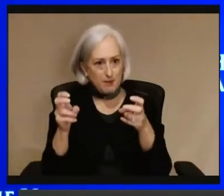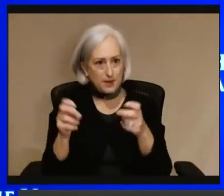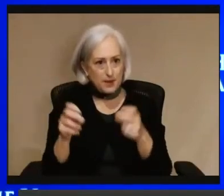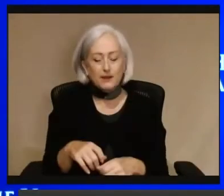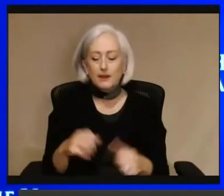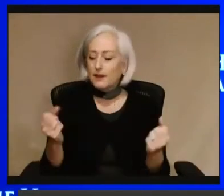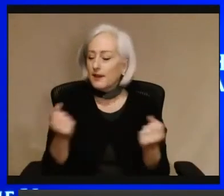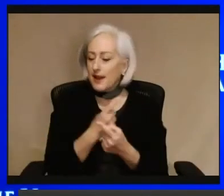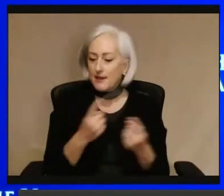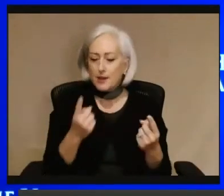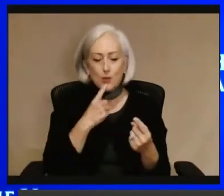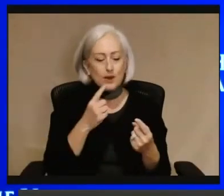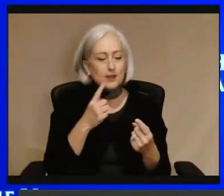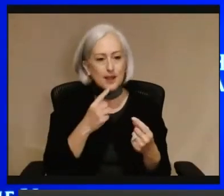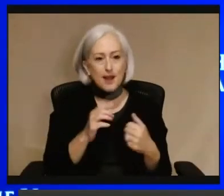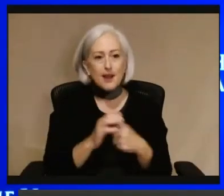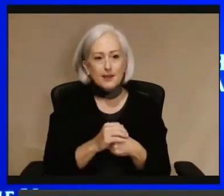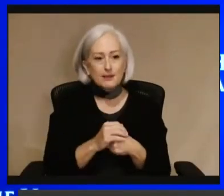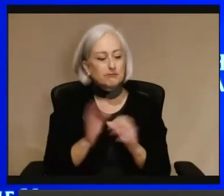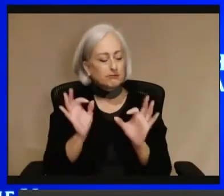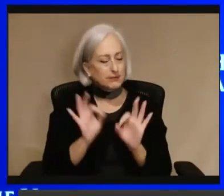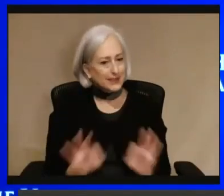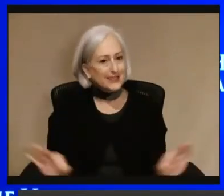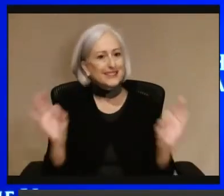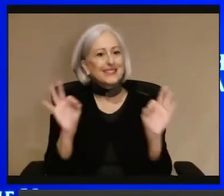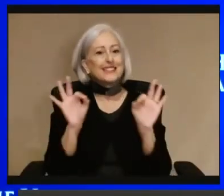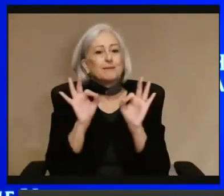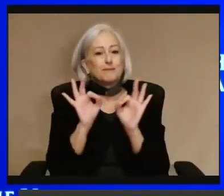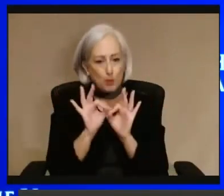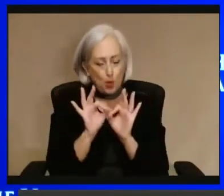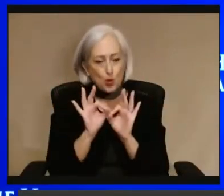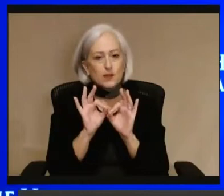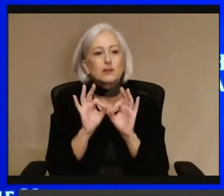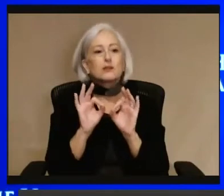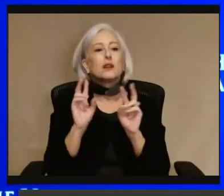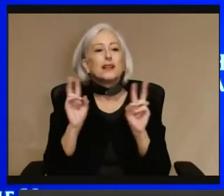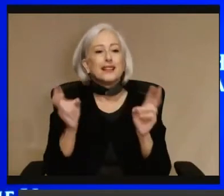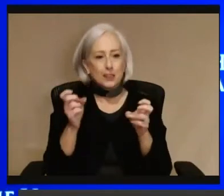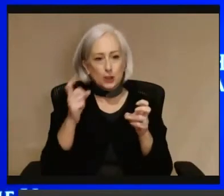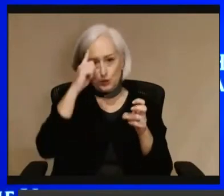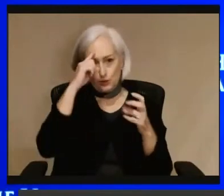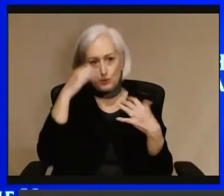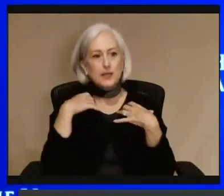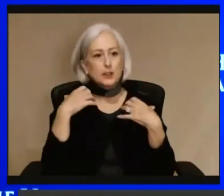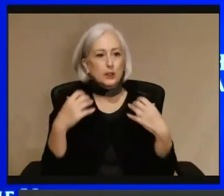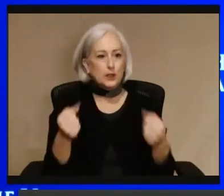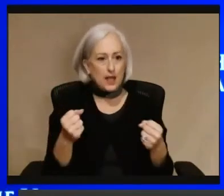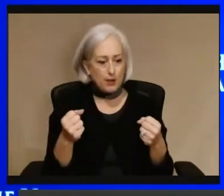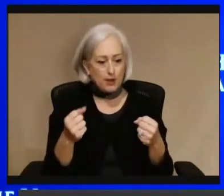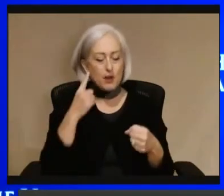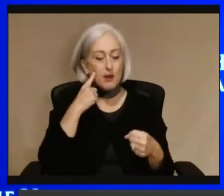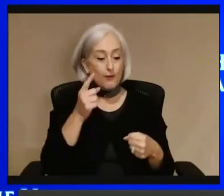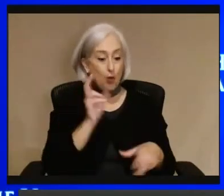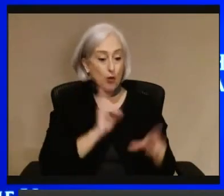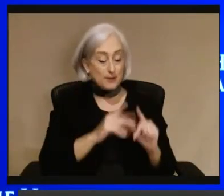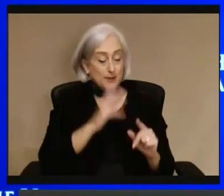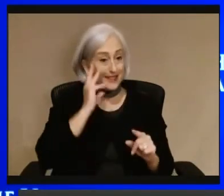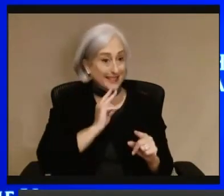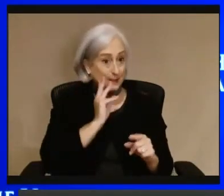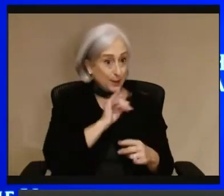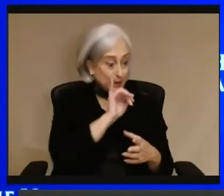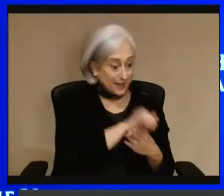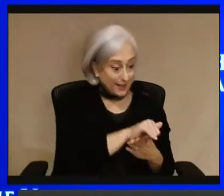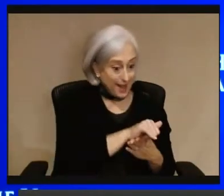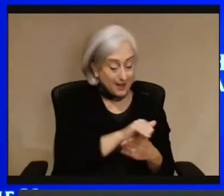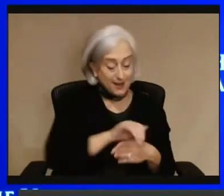add other than just how vitally important this issue is for that person going through it and for their loved ones and their families. So, just like the